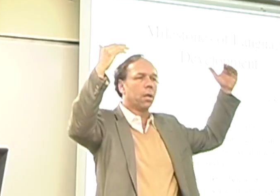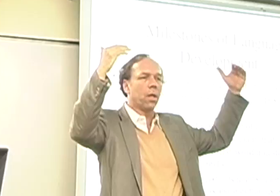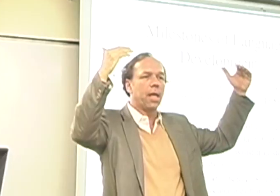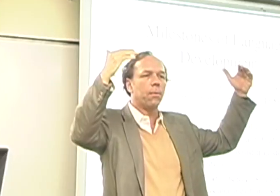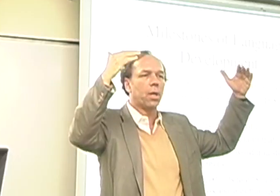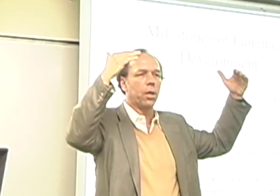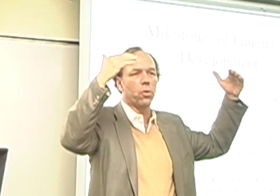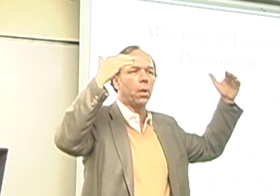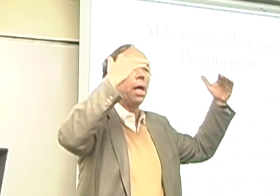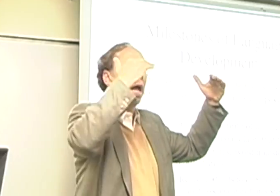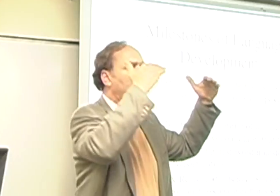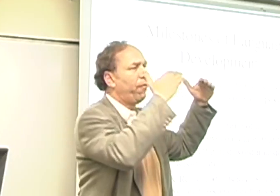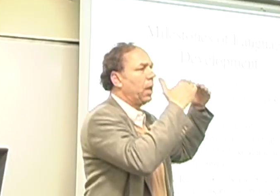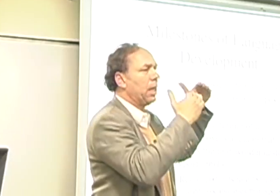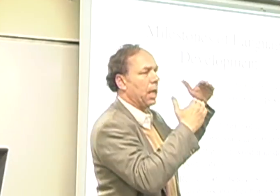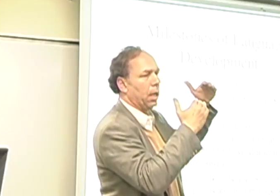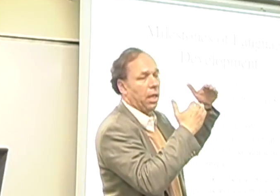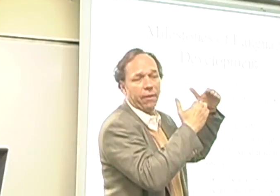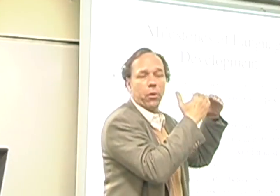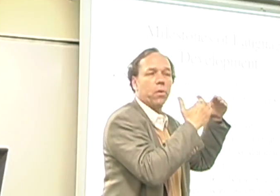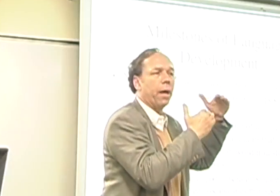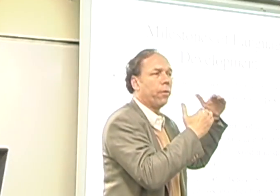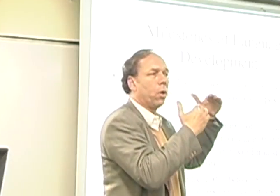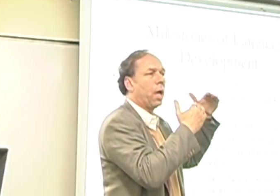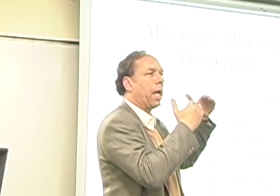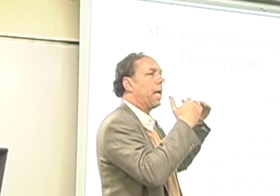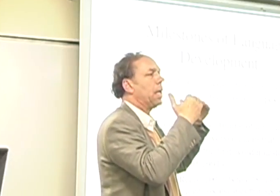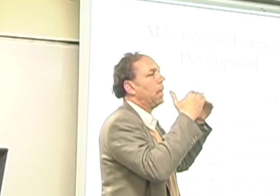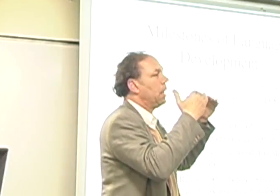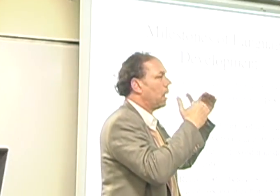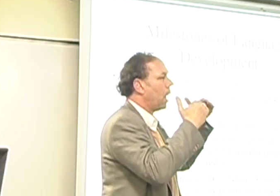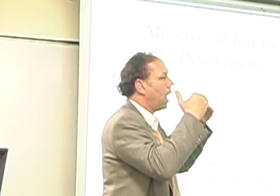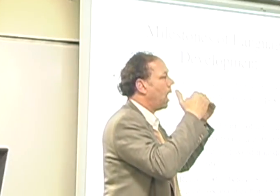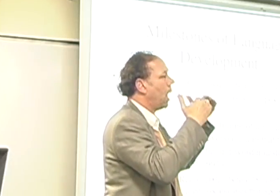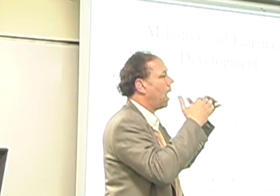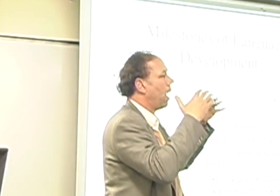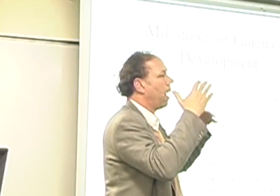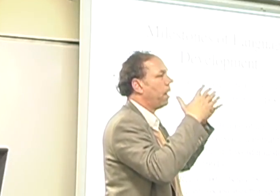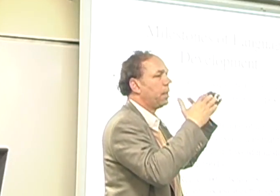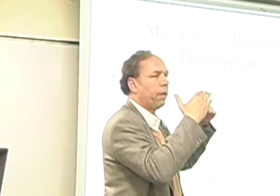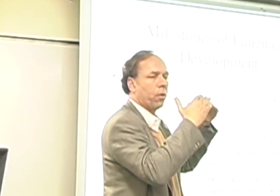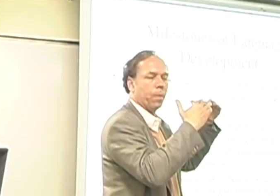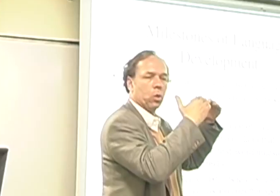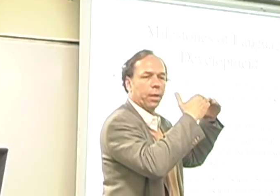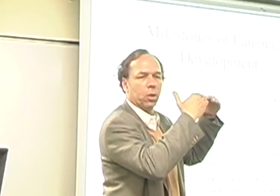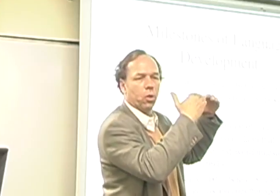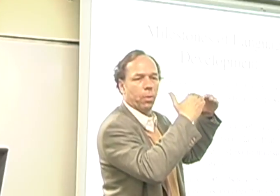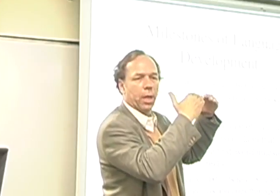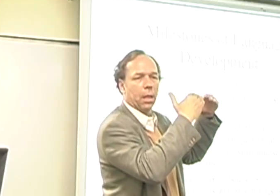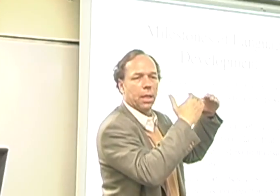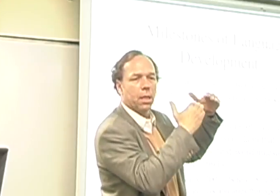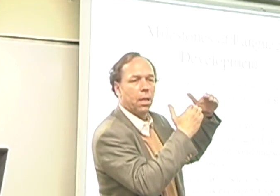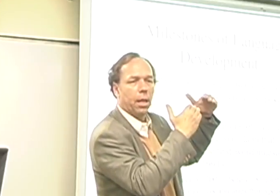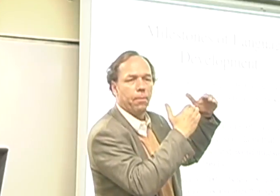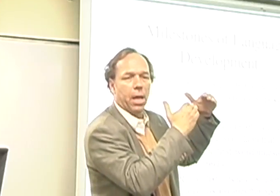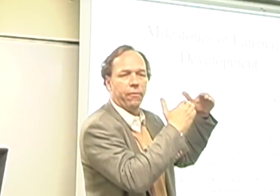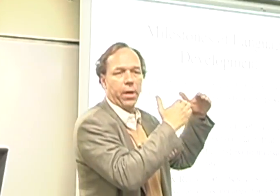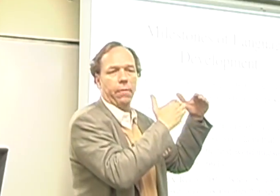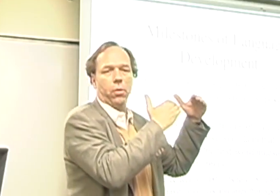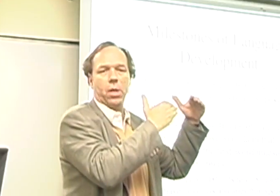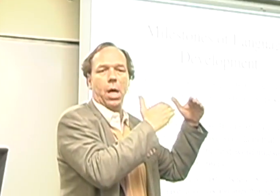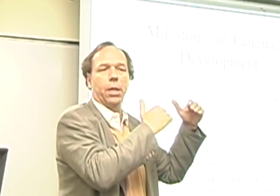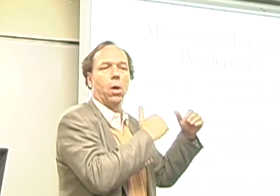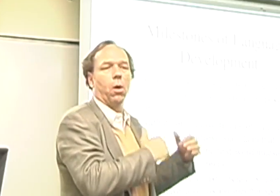are acquired on the same schedule, and if anything, if there's ever a difference between the two modalities, it